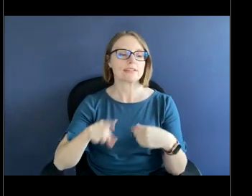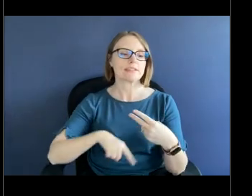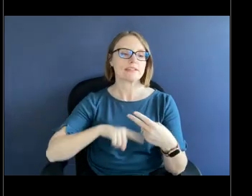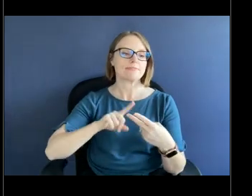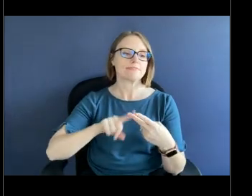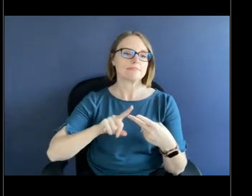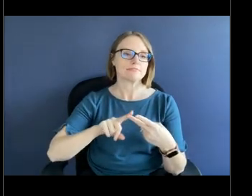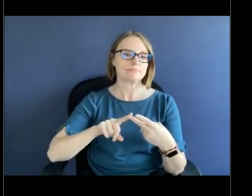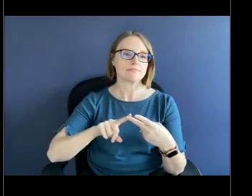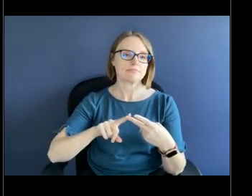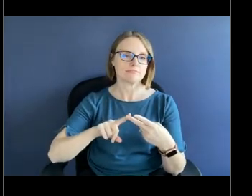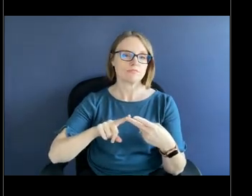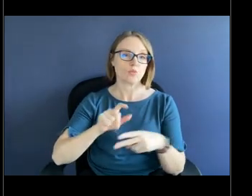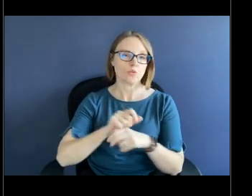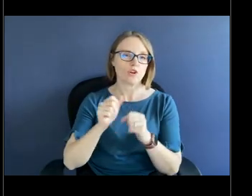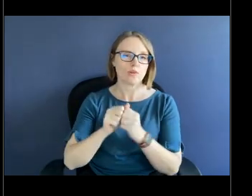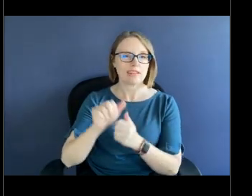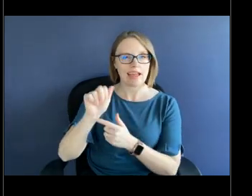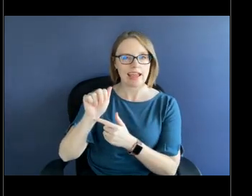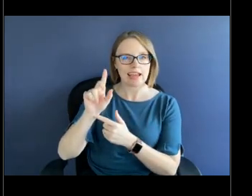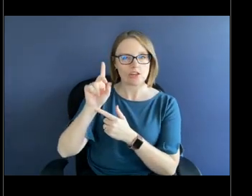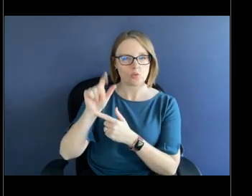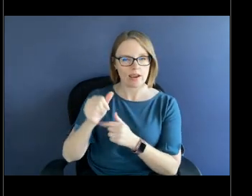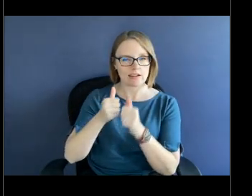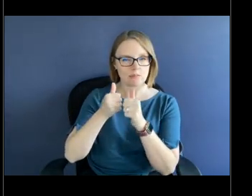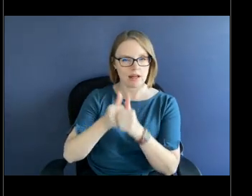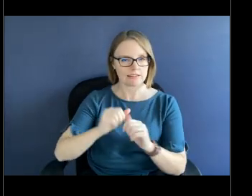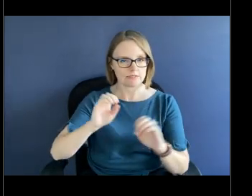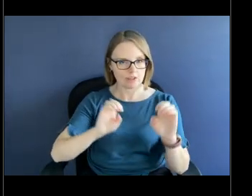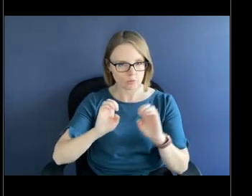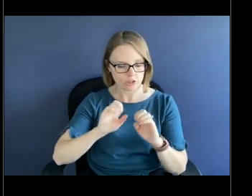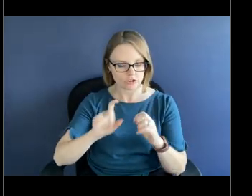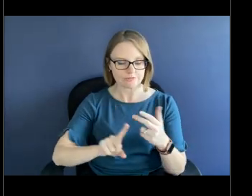Americans with Disability Act compliance evaluations,